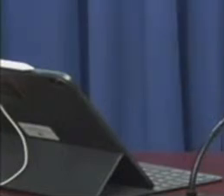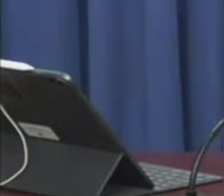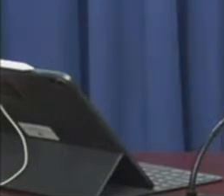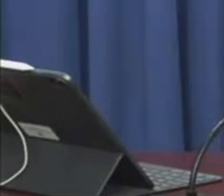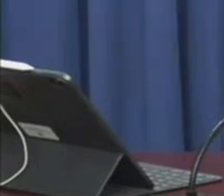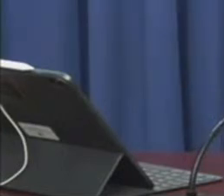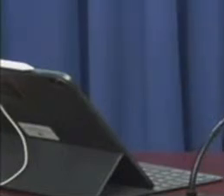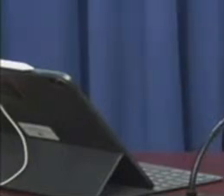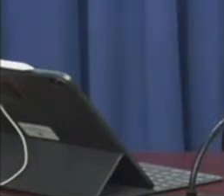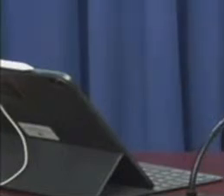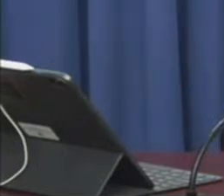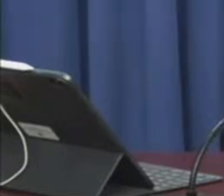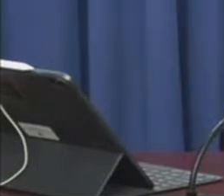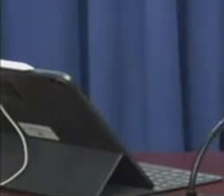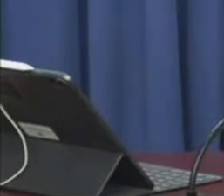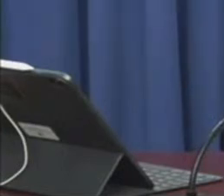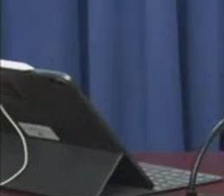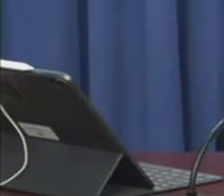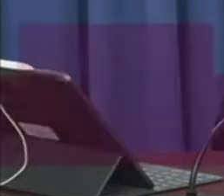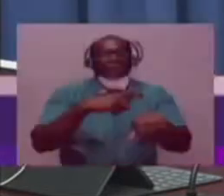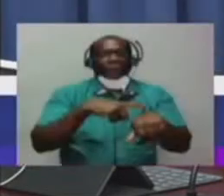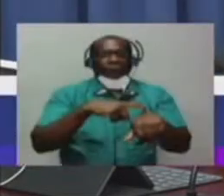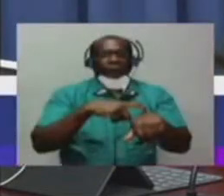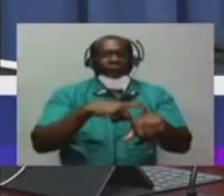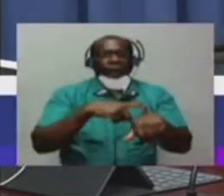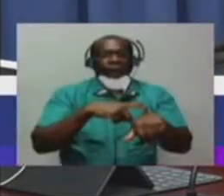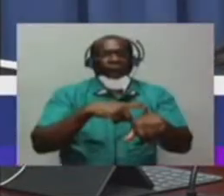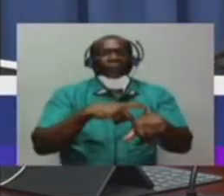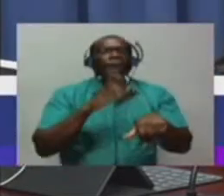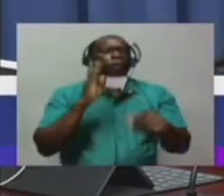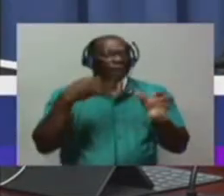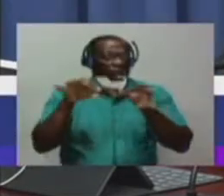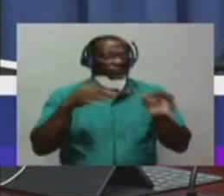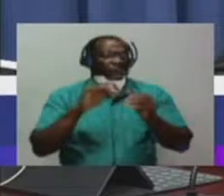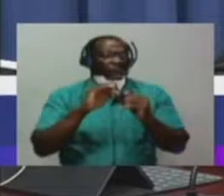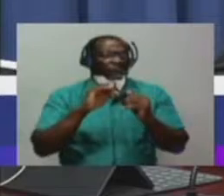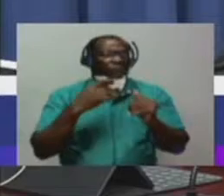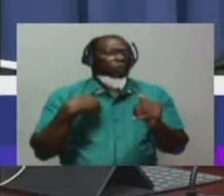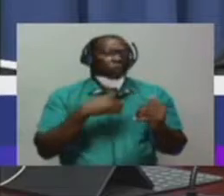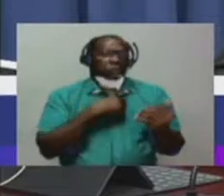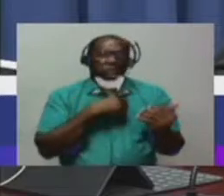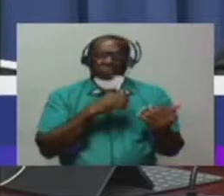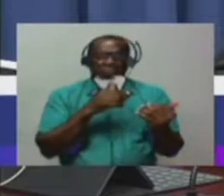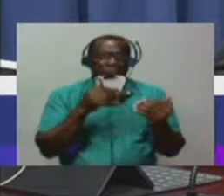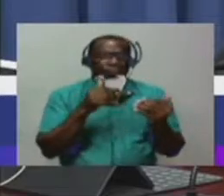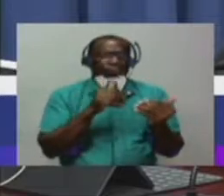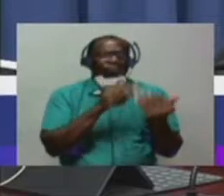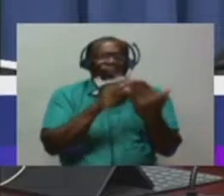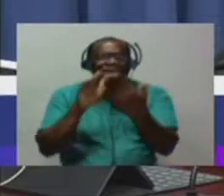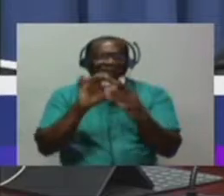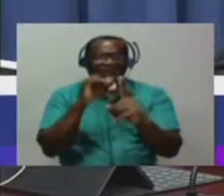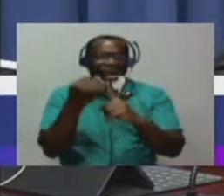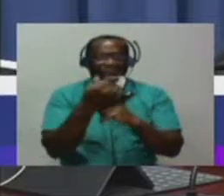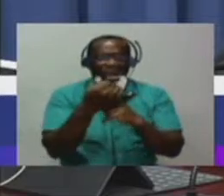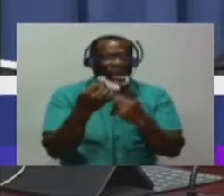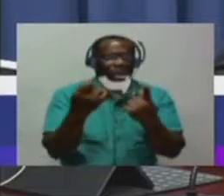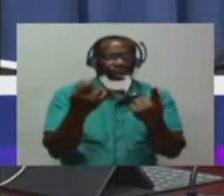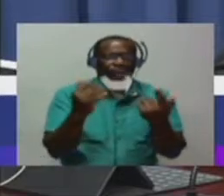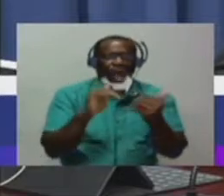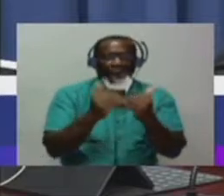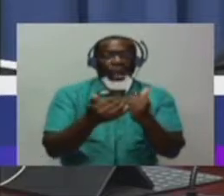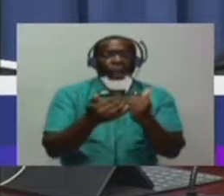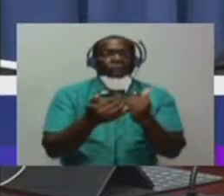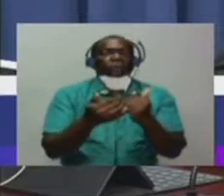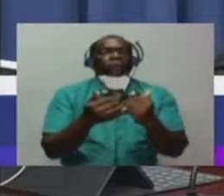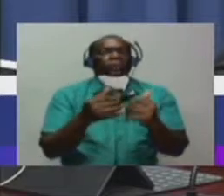Before I tell you what we'll be doing to address that, you may recall we started our vaccination and pregnancy program last